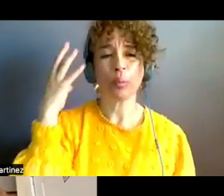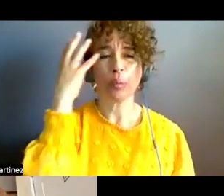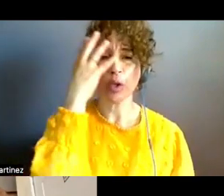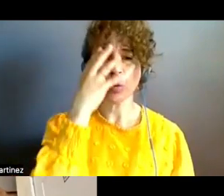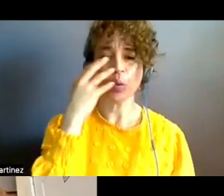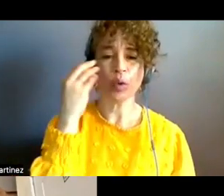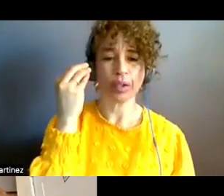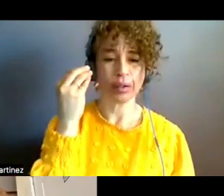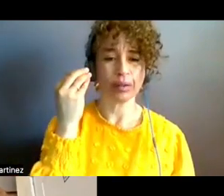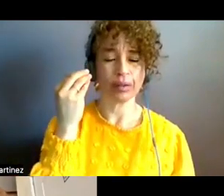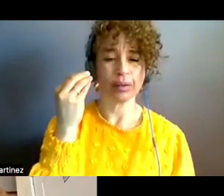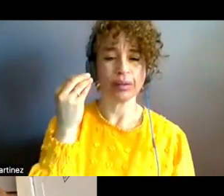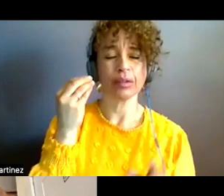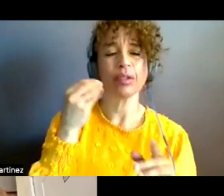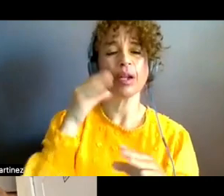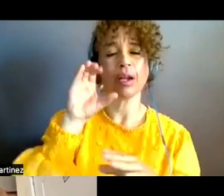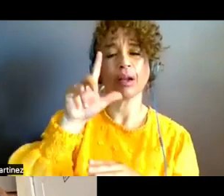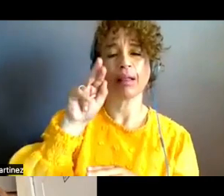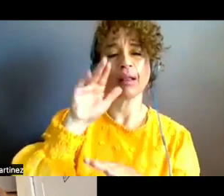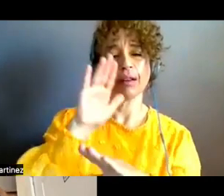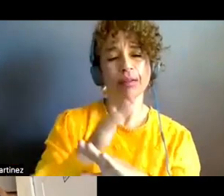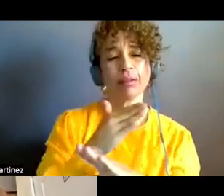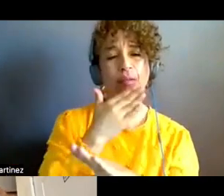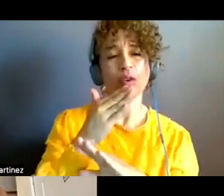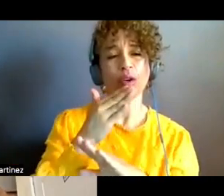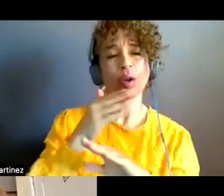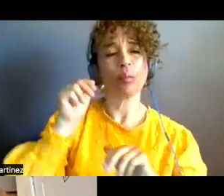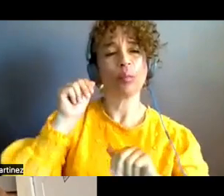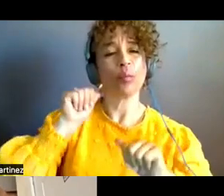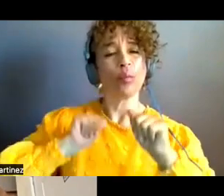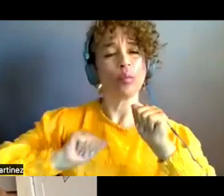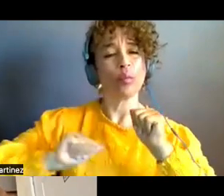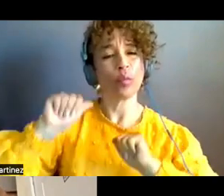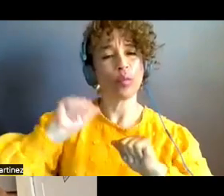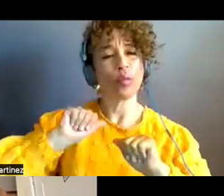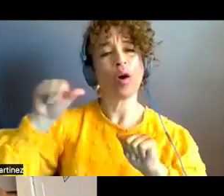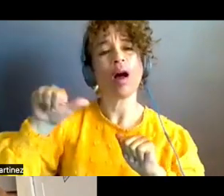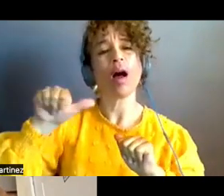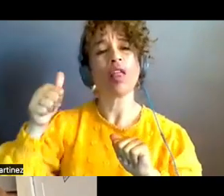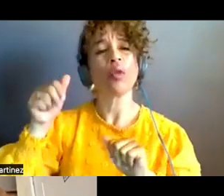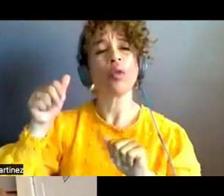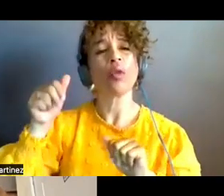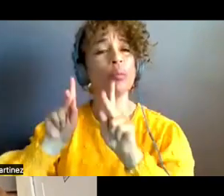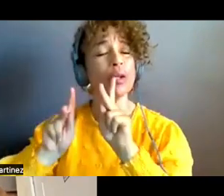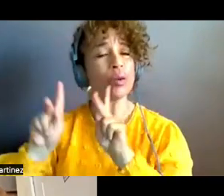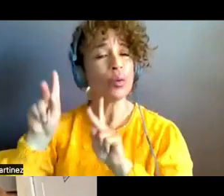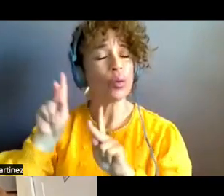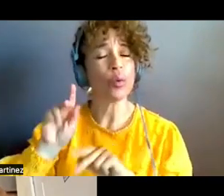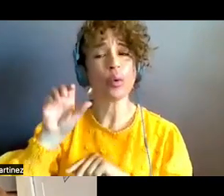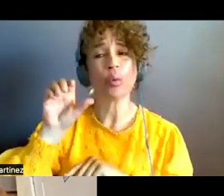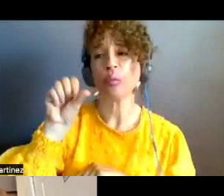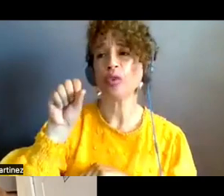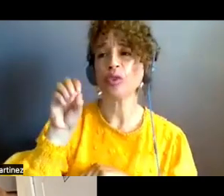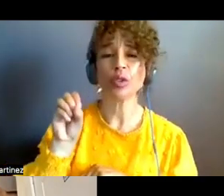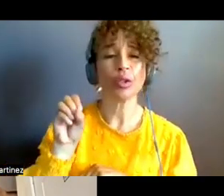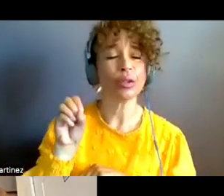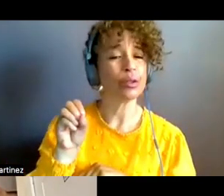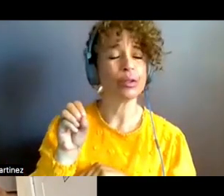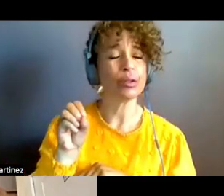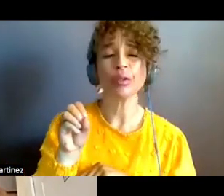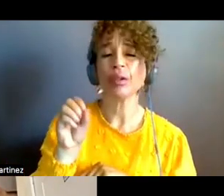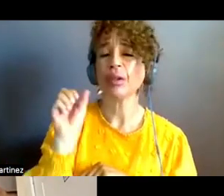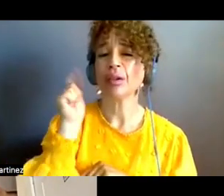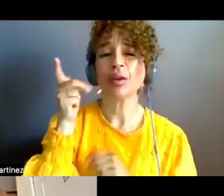of classical music, or you know, performing, is to perform for other people. So, I mean, it's